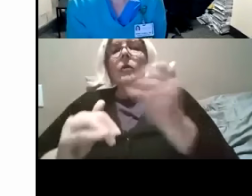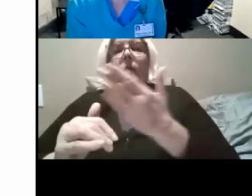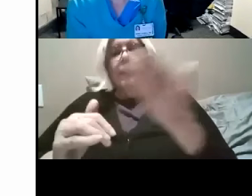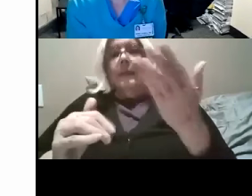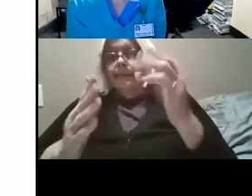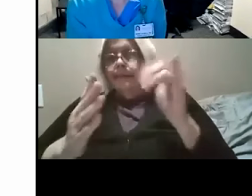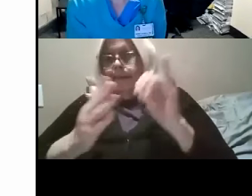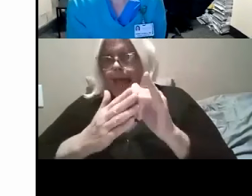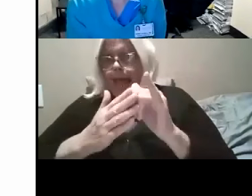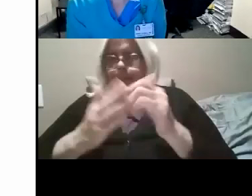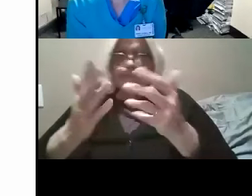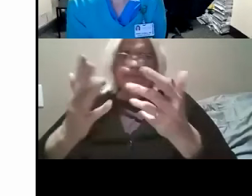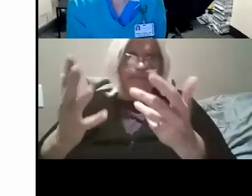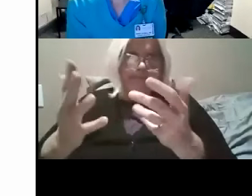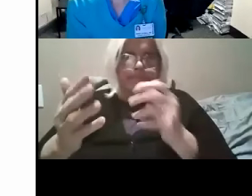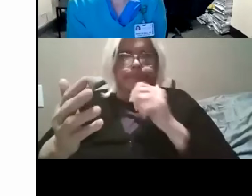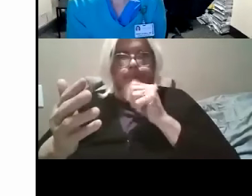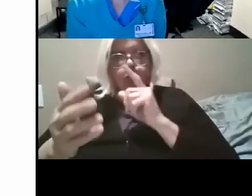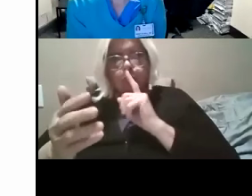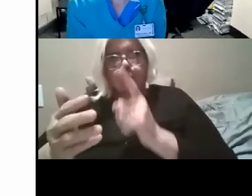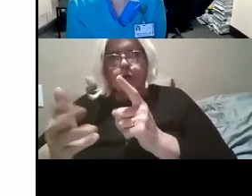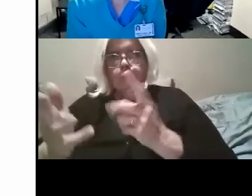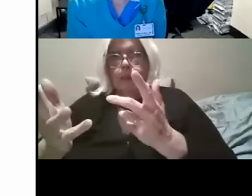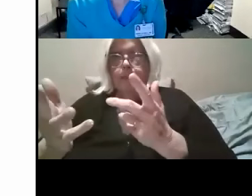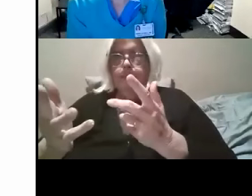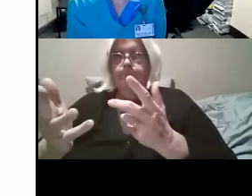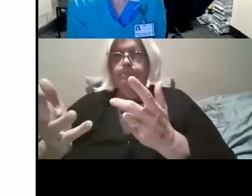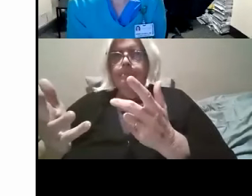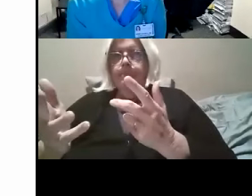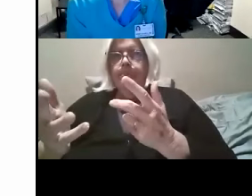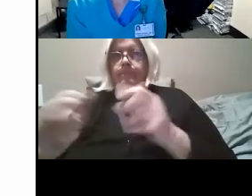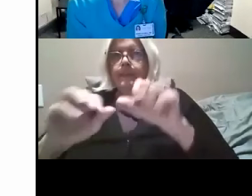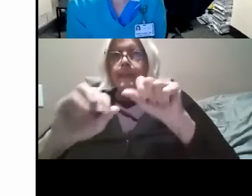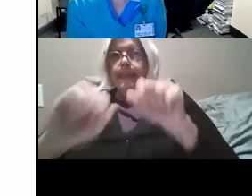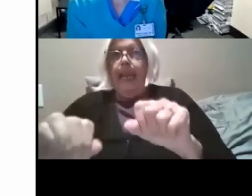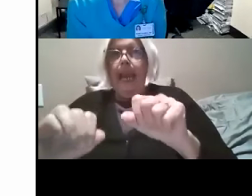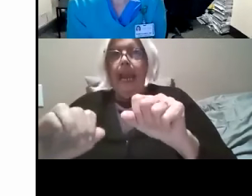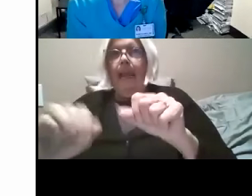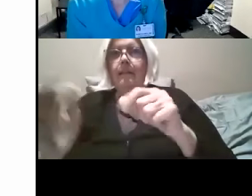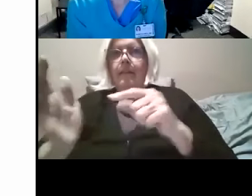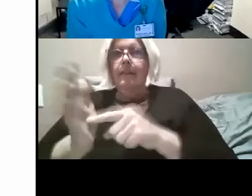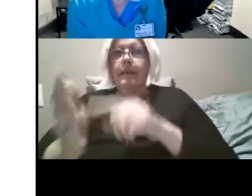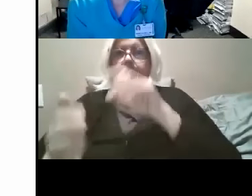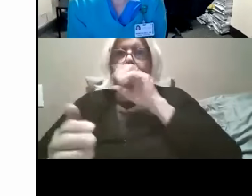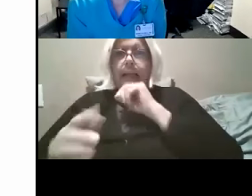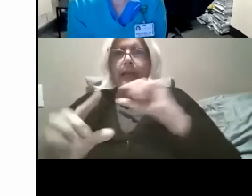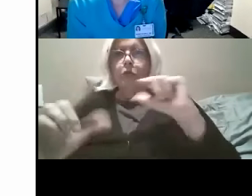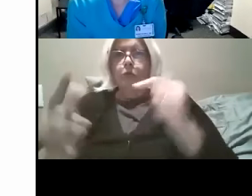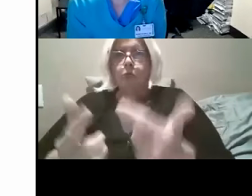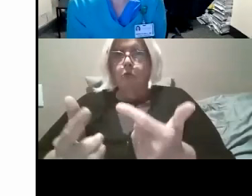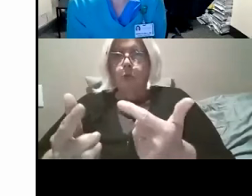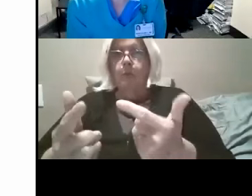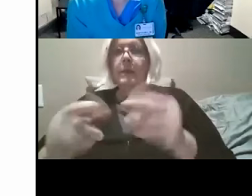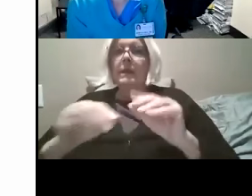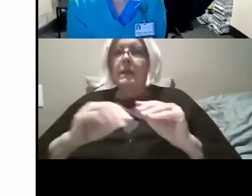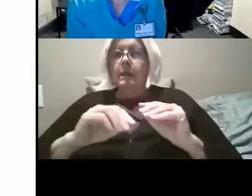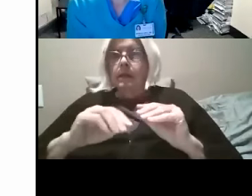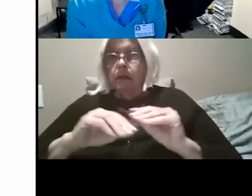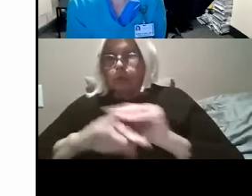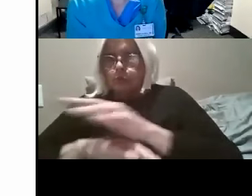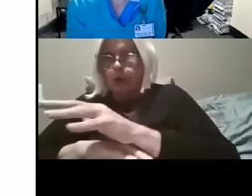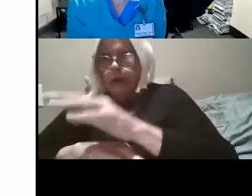are transmission of this virus by kids to other kids, to infants, to family members who are still high